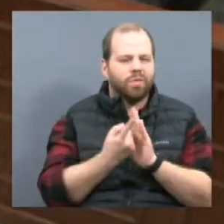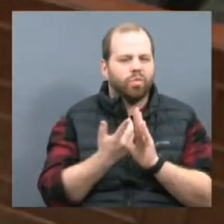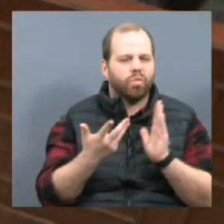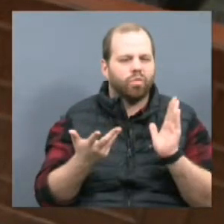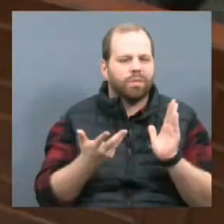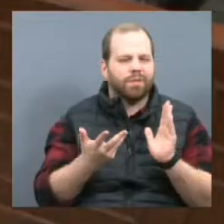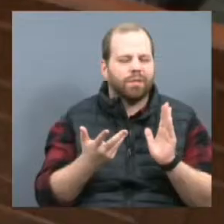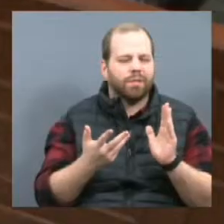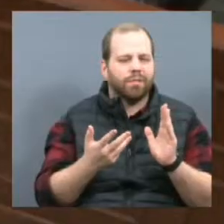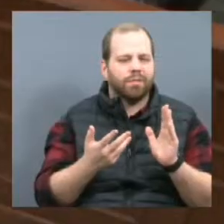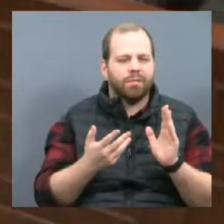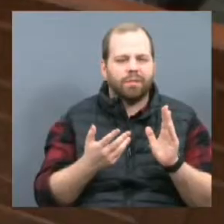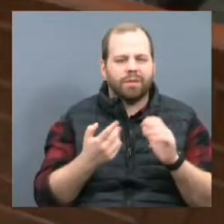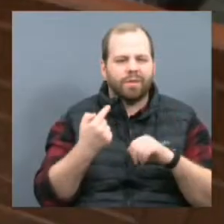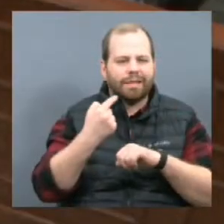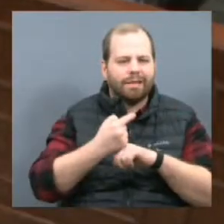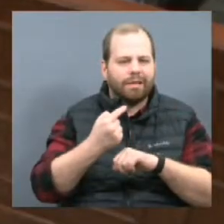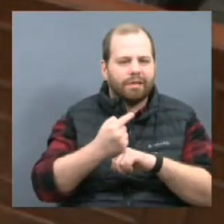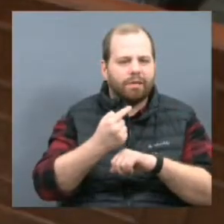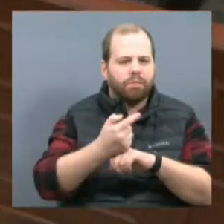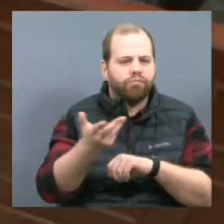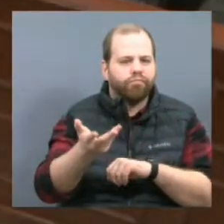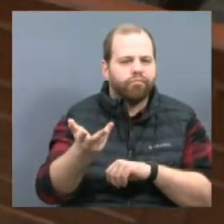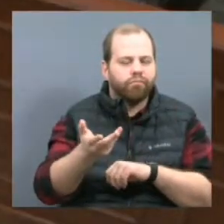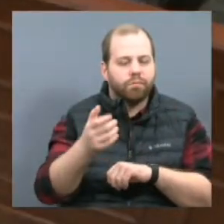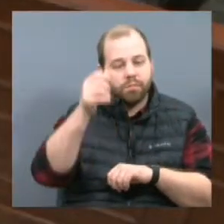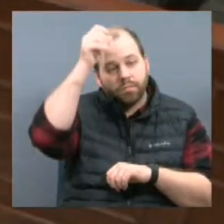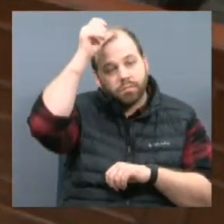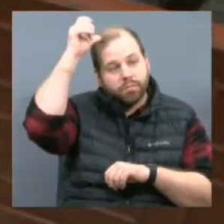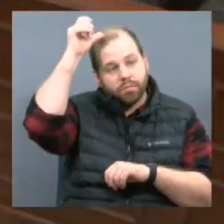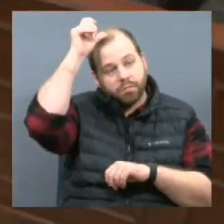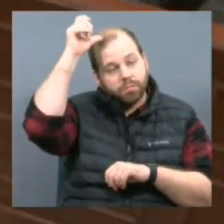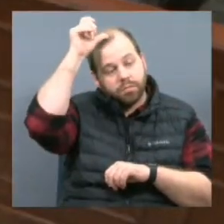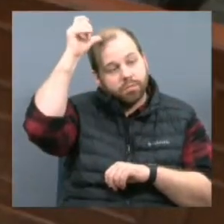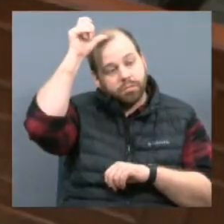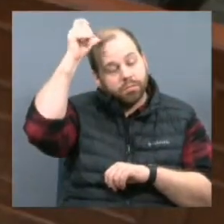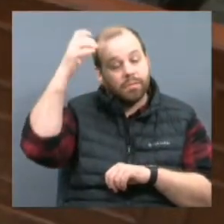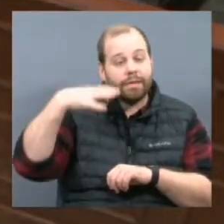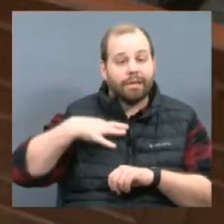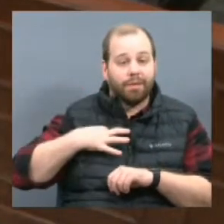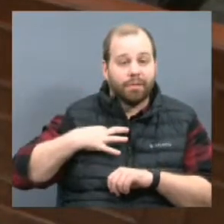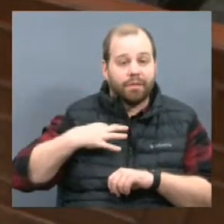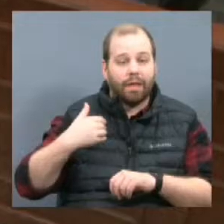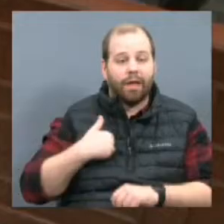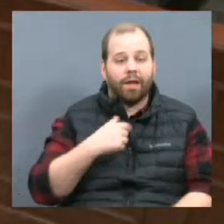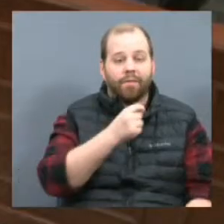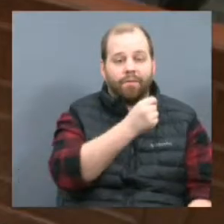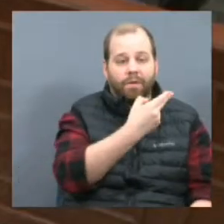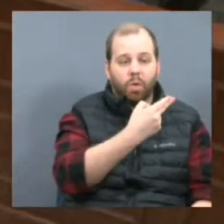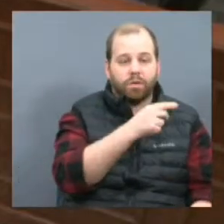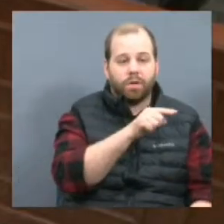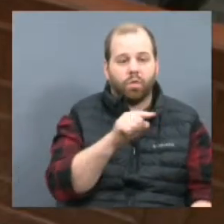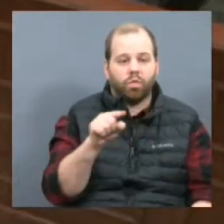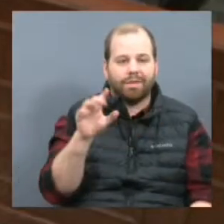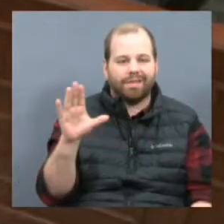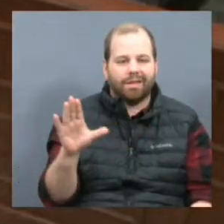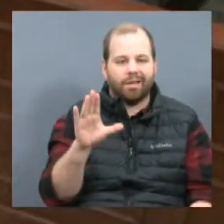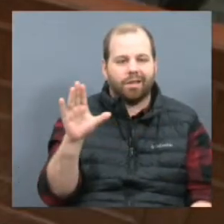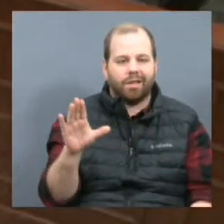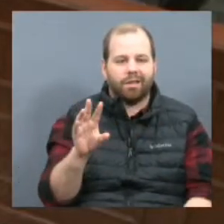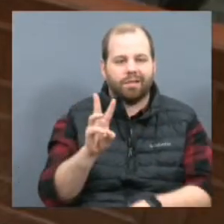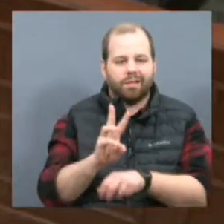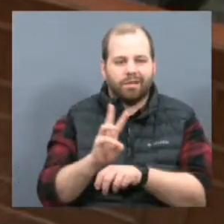And what days? Thursday to Sunday. The hours we have would be Thursday through Sunday,